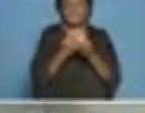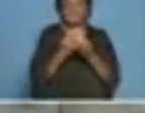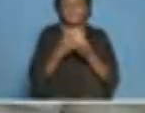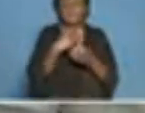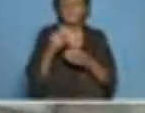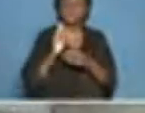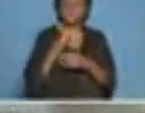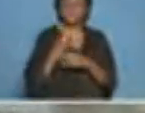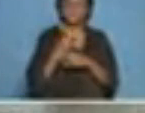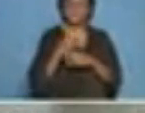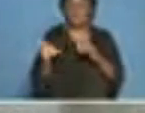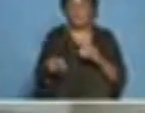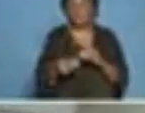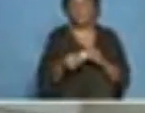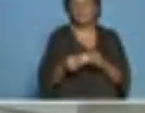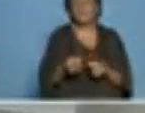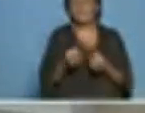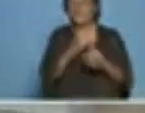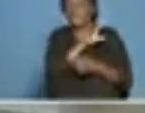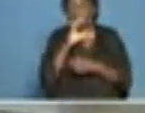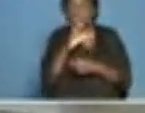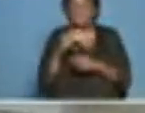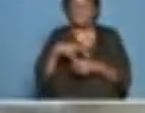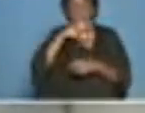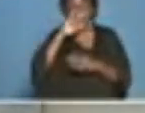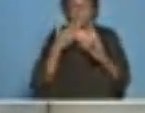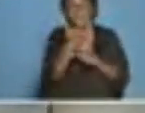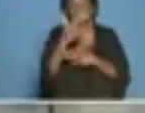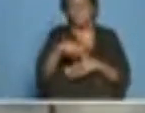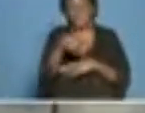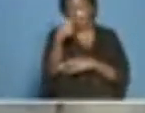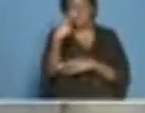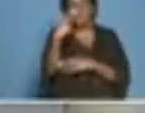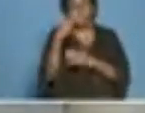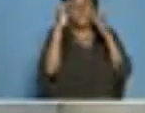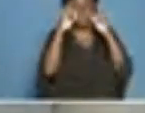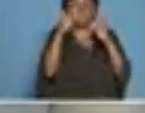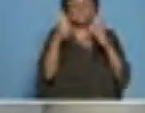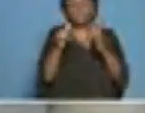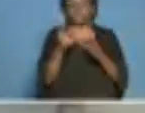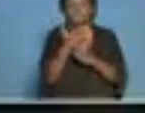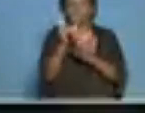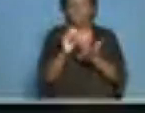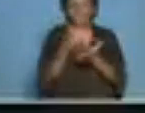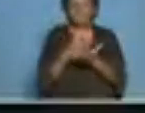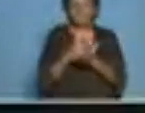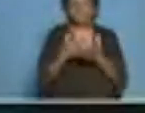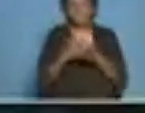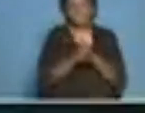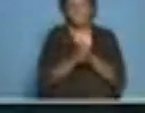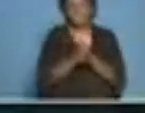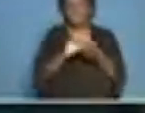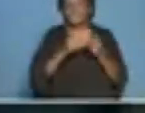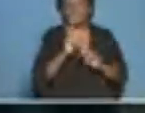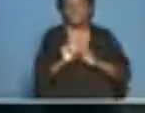And we put hundreds of kids through higher education through that fund. So it's a great cause. A number